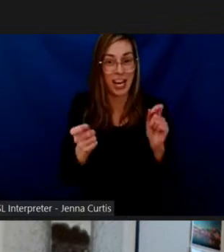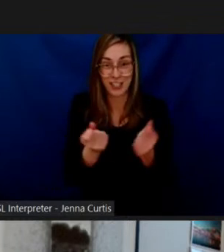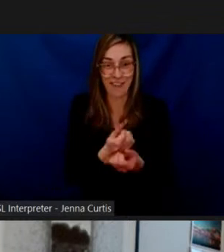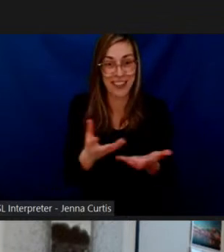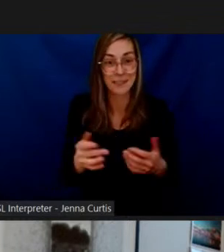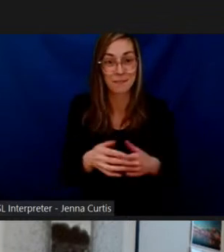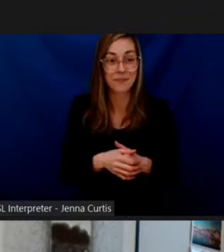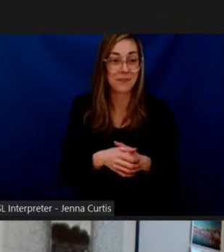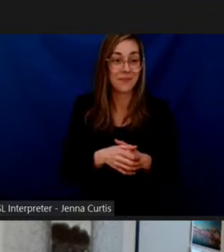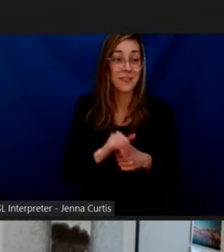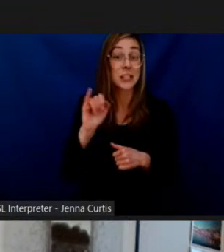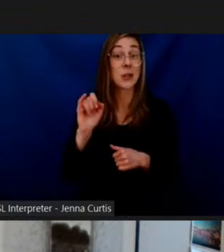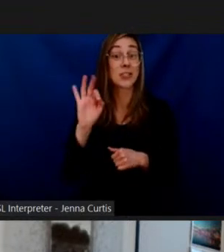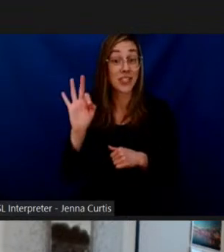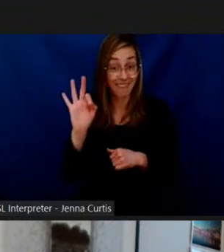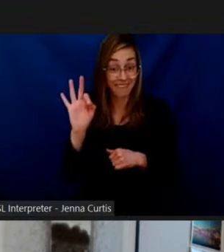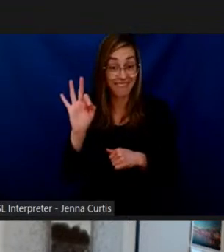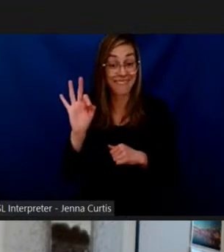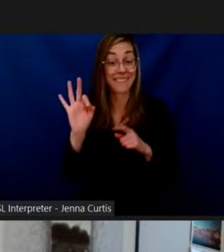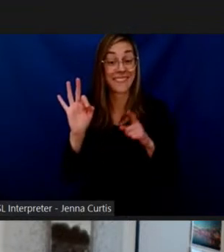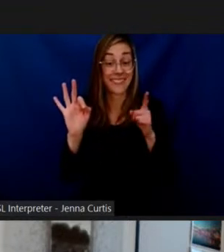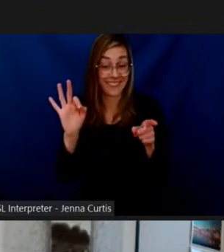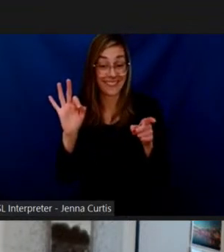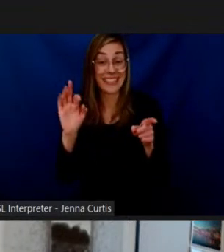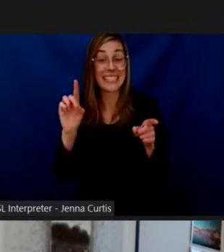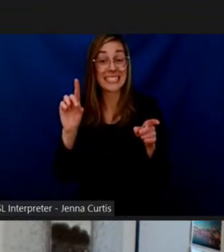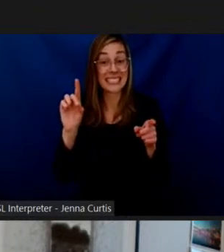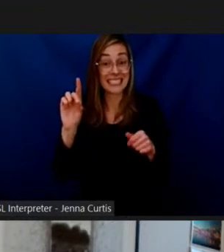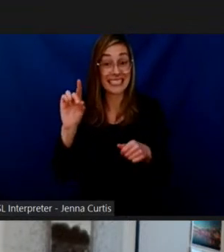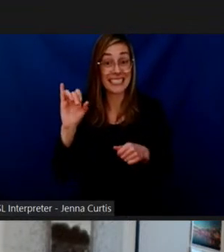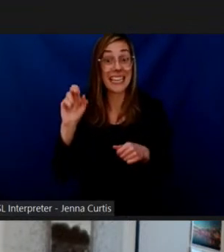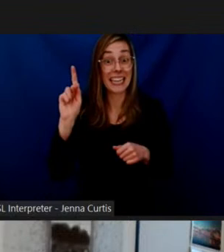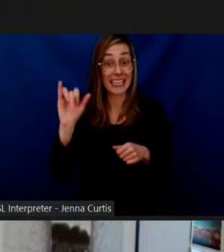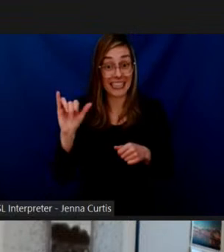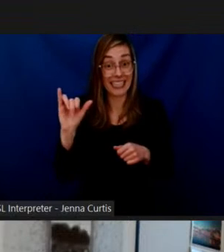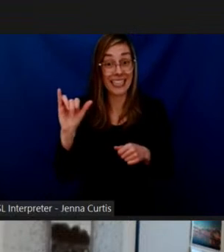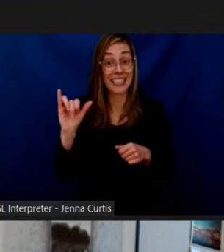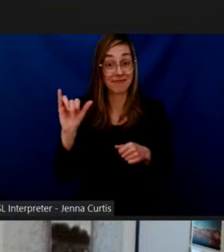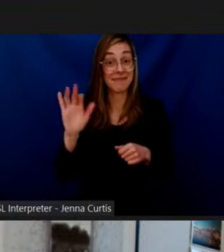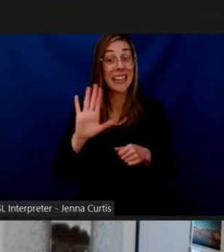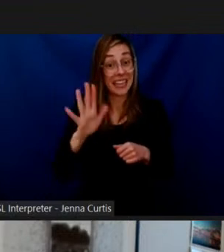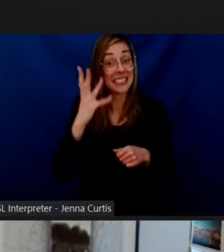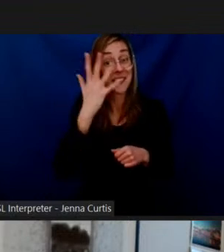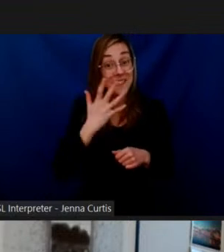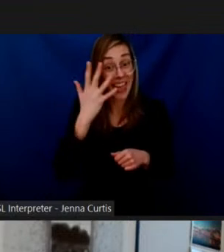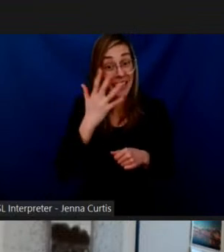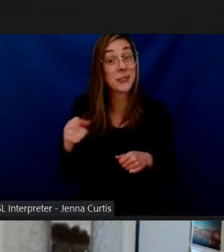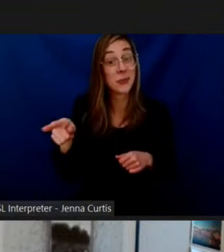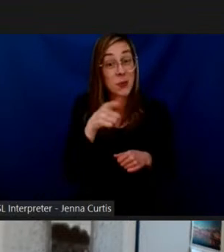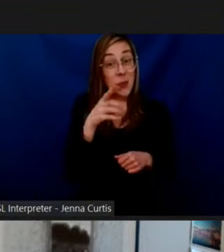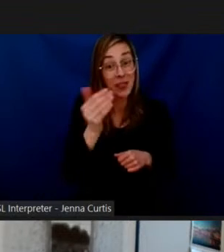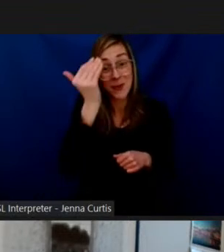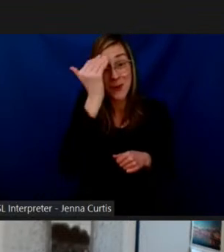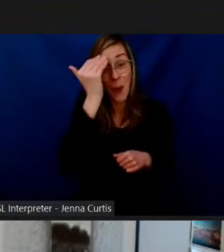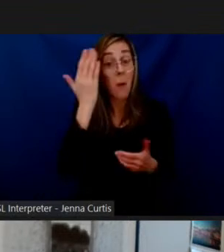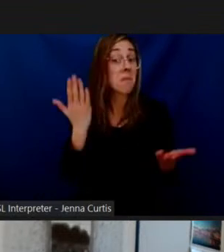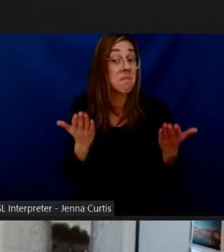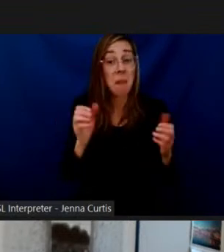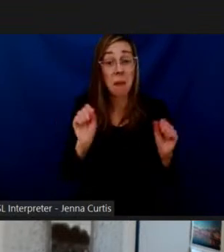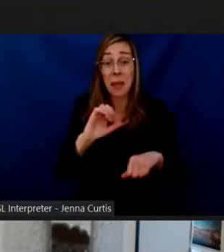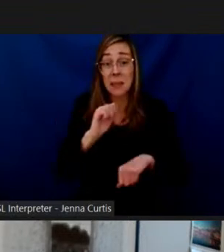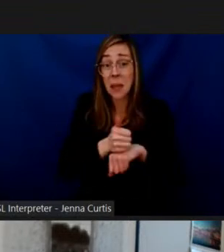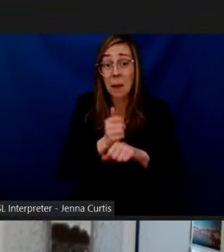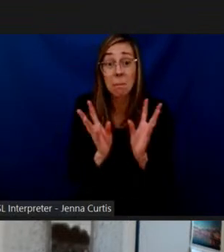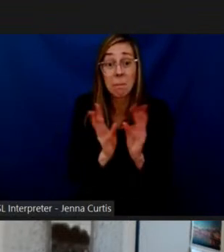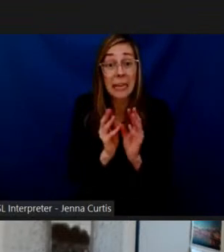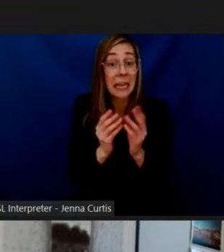Dickey, he'll be a face for those of you who live in the neighborhood that you'll get to know. Maybe we can set up something so the community can